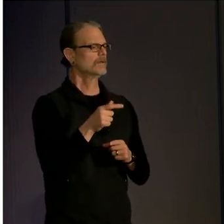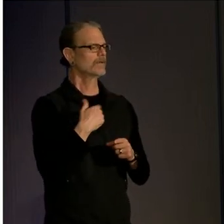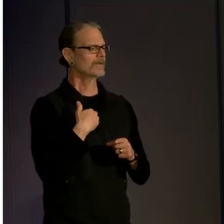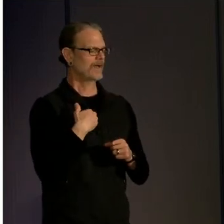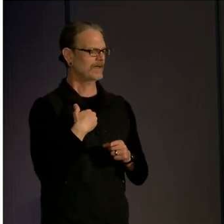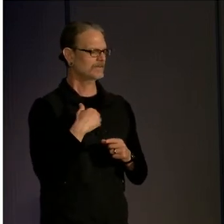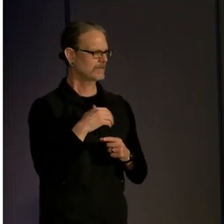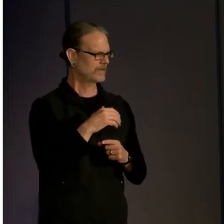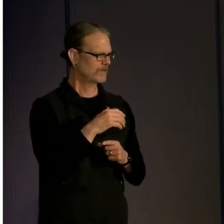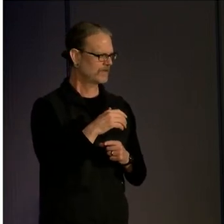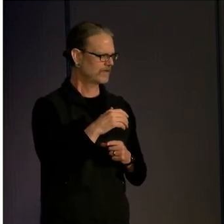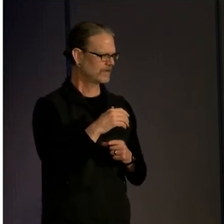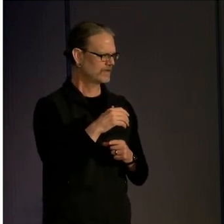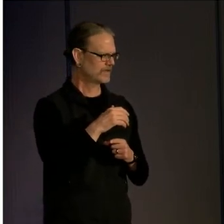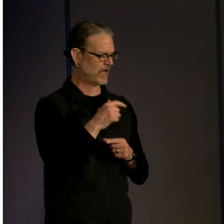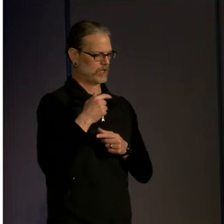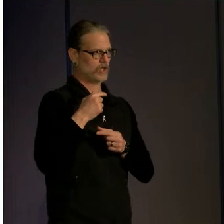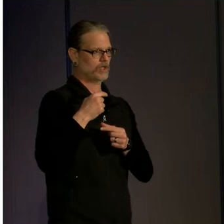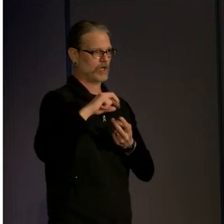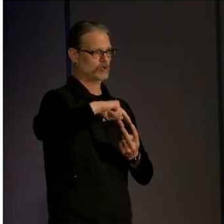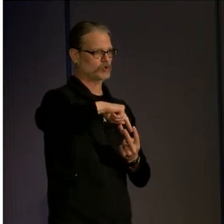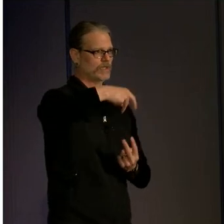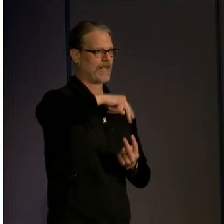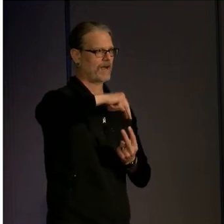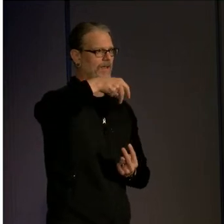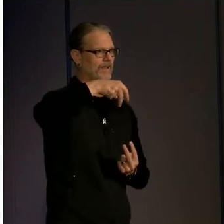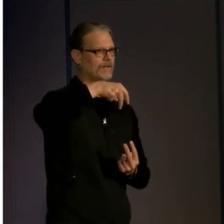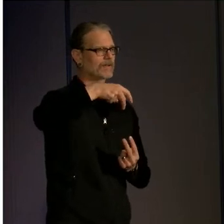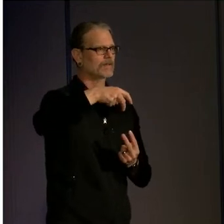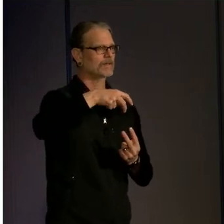It's a genetic,